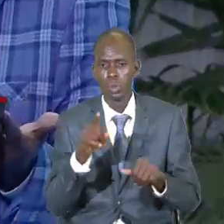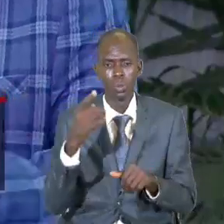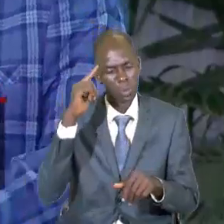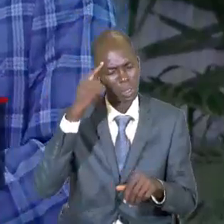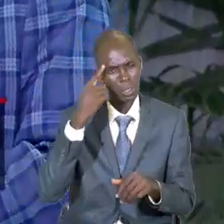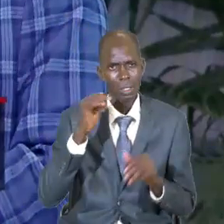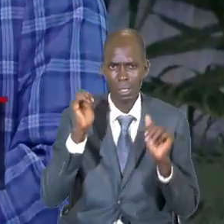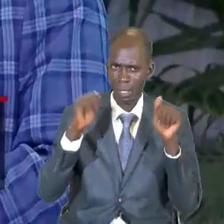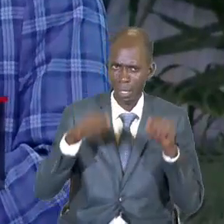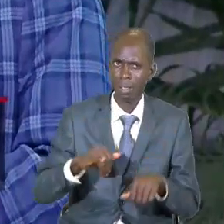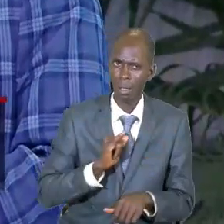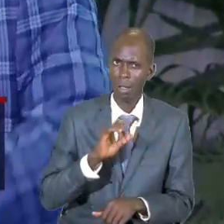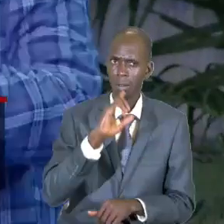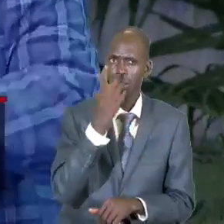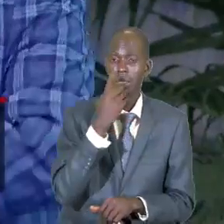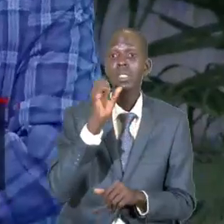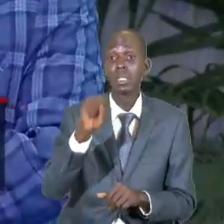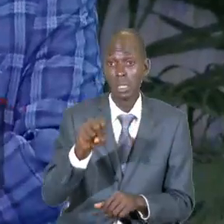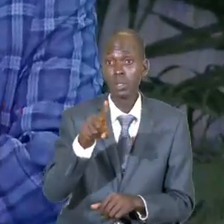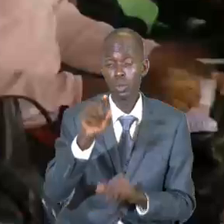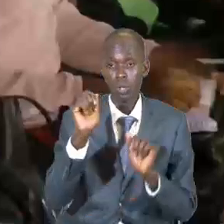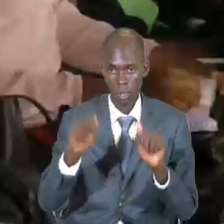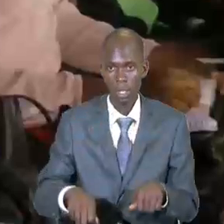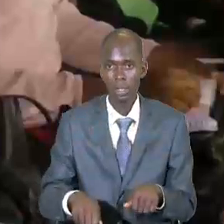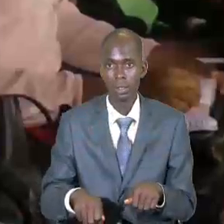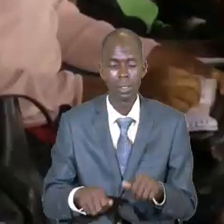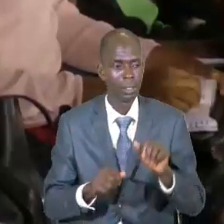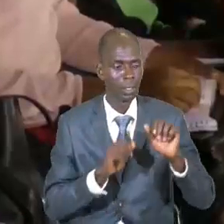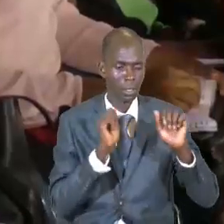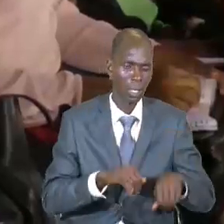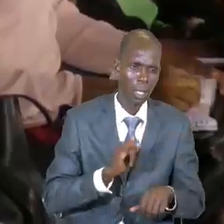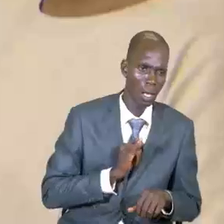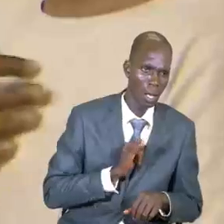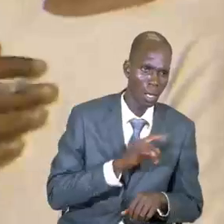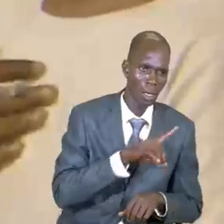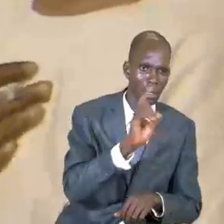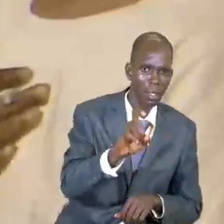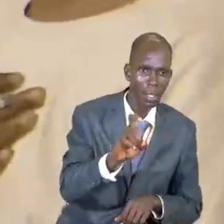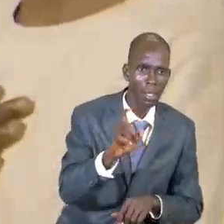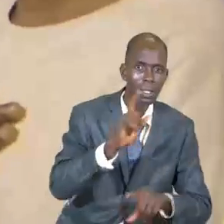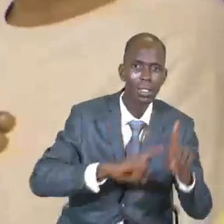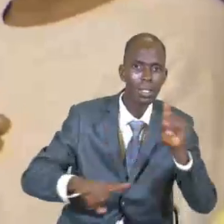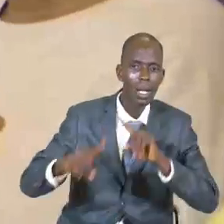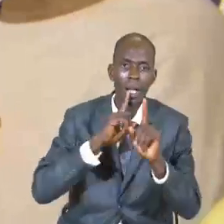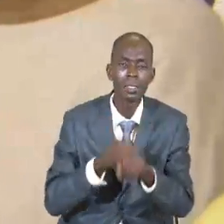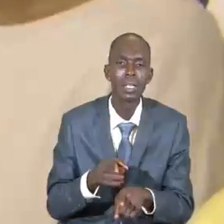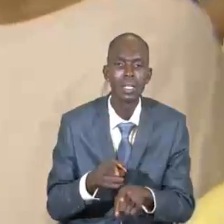Can I? Yes, I can. Can I? Yes, I can. Can I? Yes, I can. Will